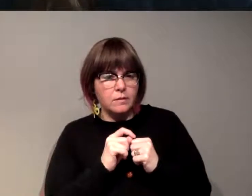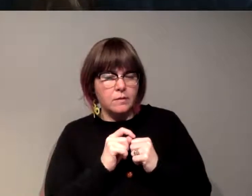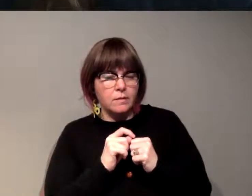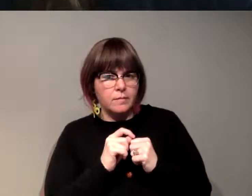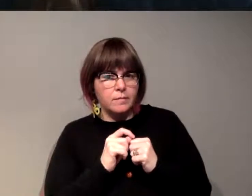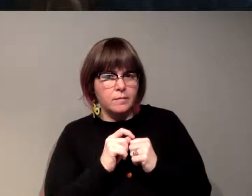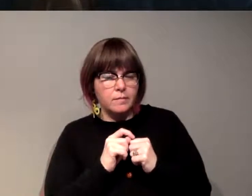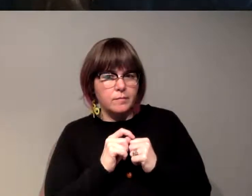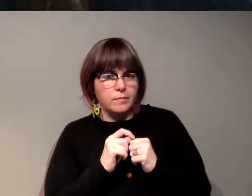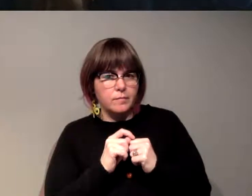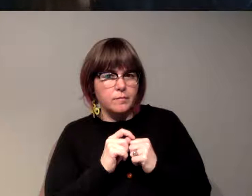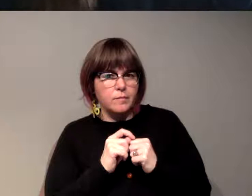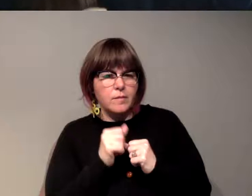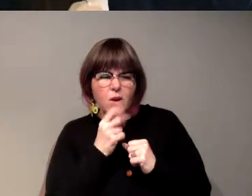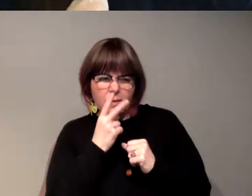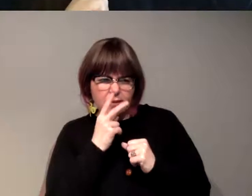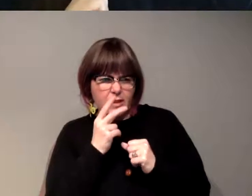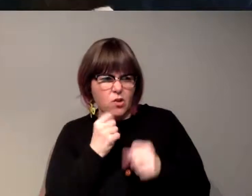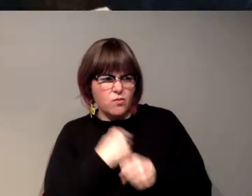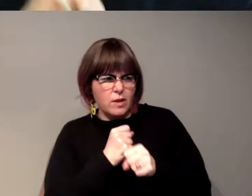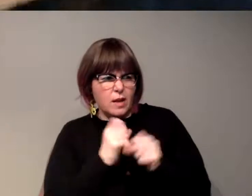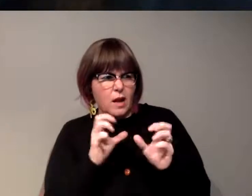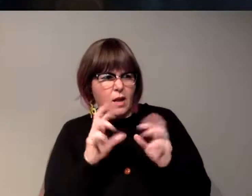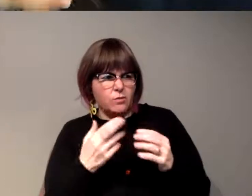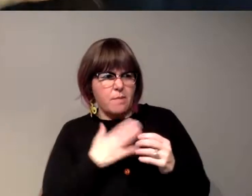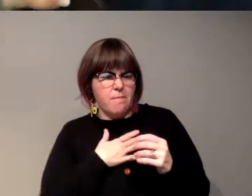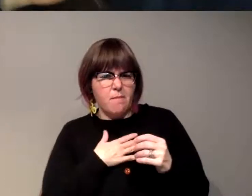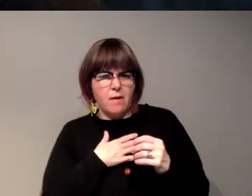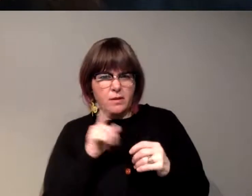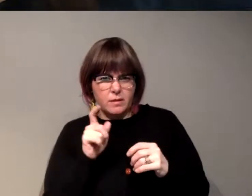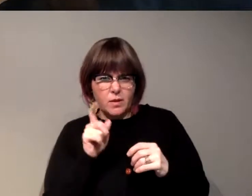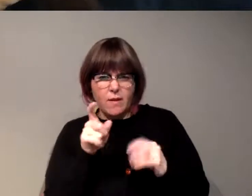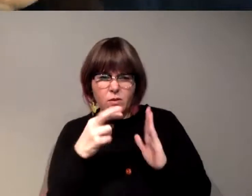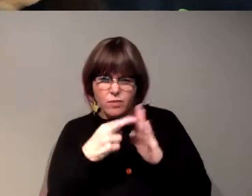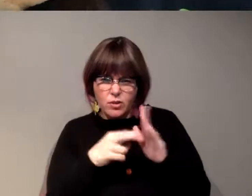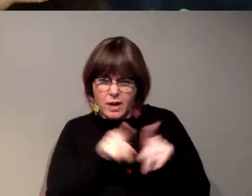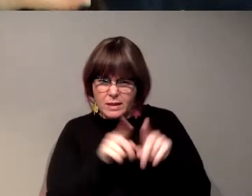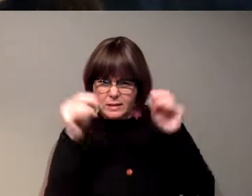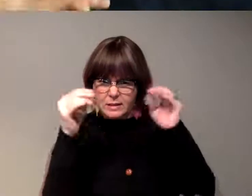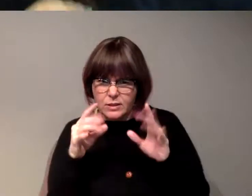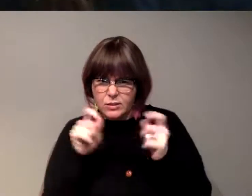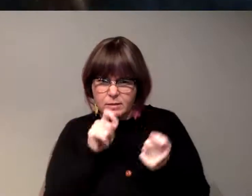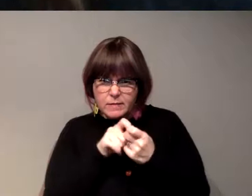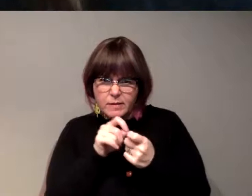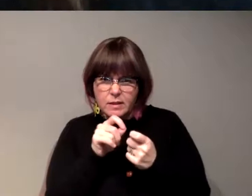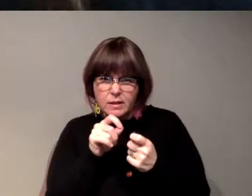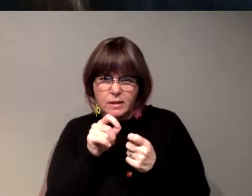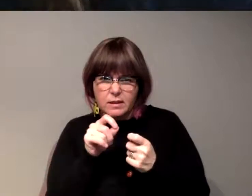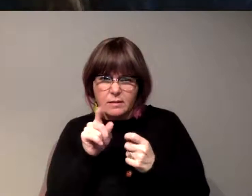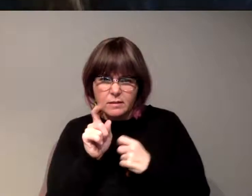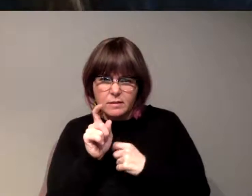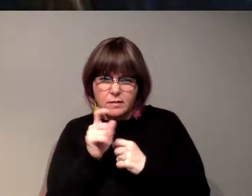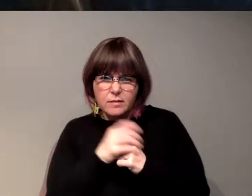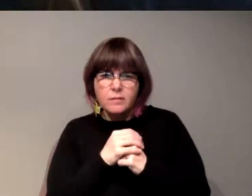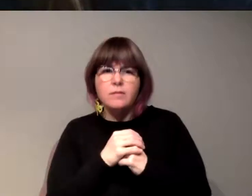And she doesn't see a create classroom project on her end. So do you need to like register as an educator specifically in order to do this?